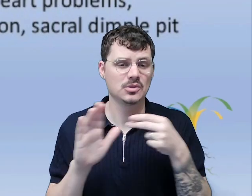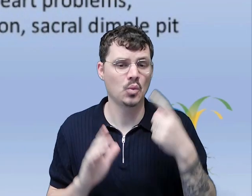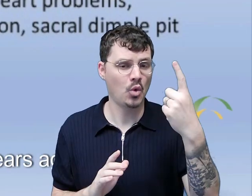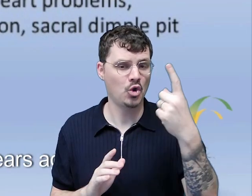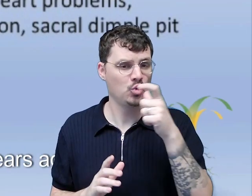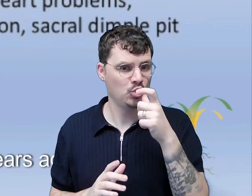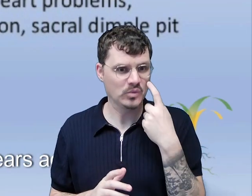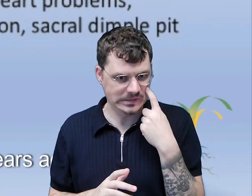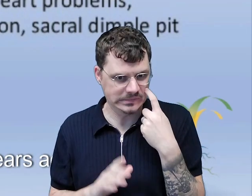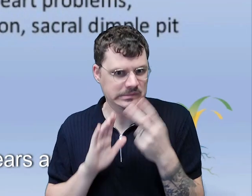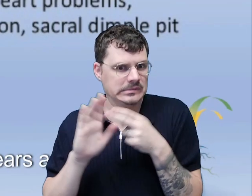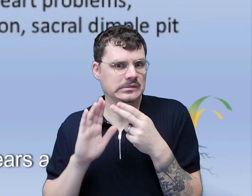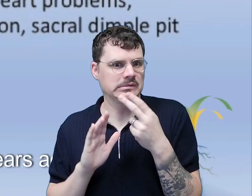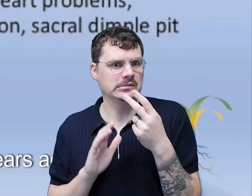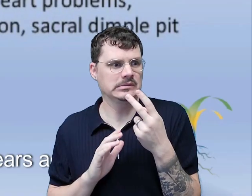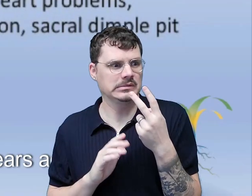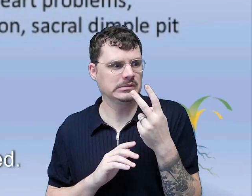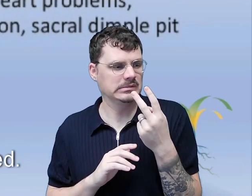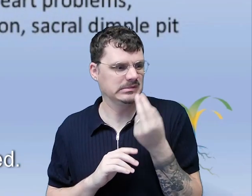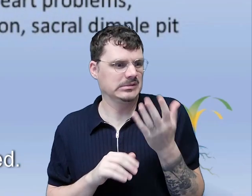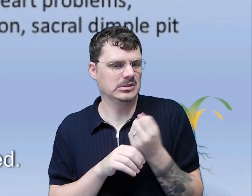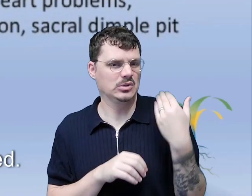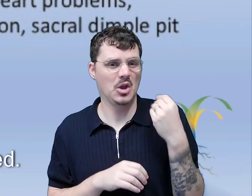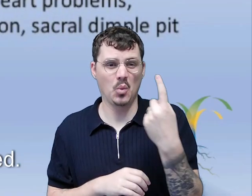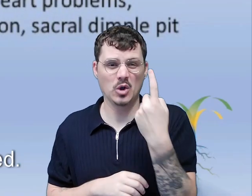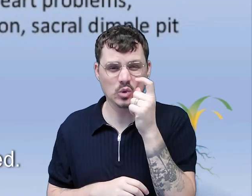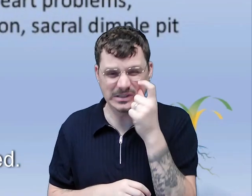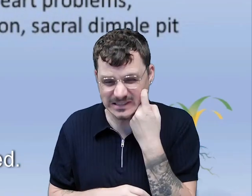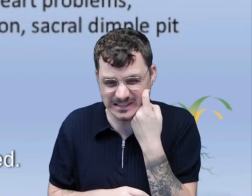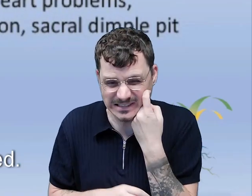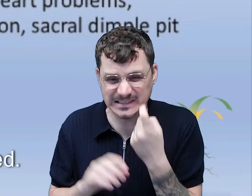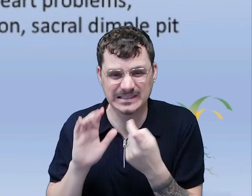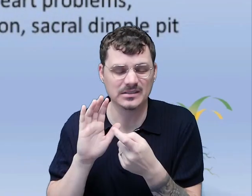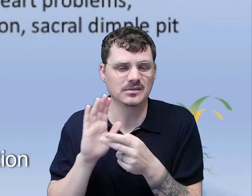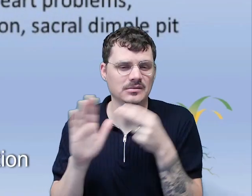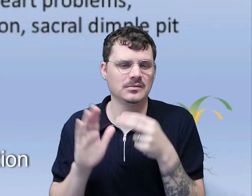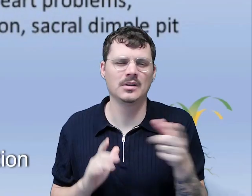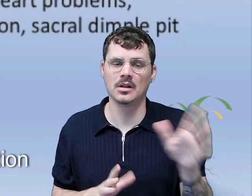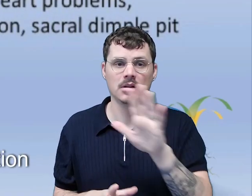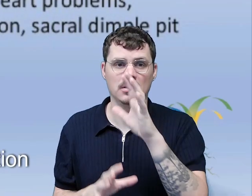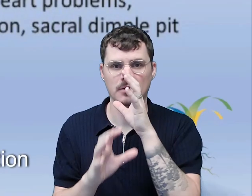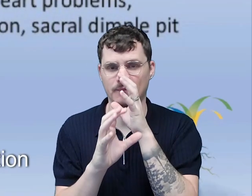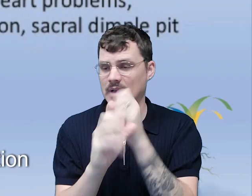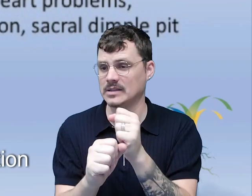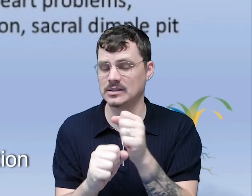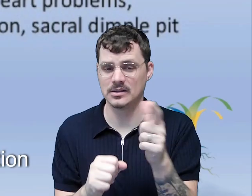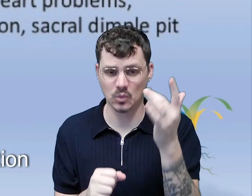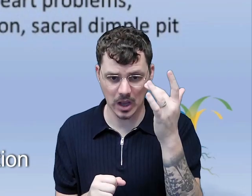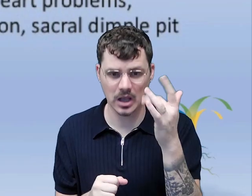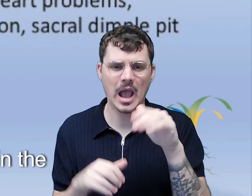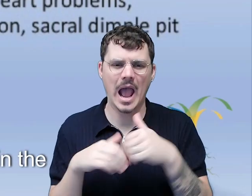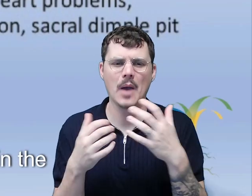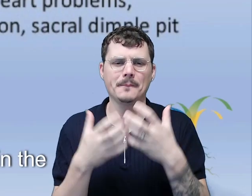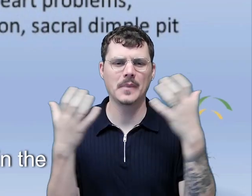condition, one that was diagnosed a couple years ago and one that just got diagnosed. Now, this is a fascinating